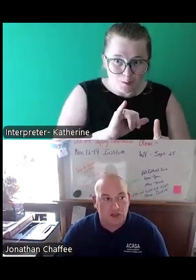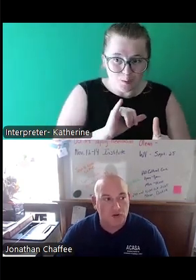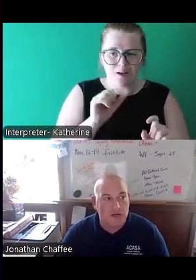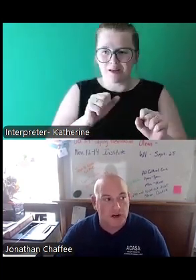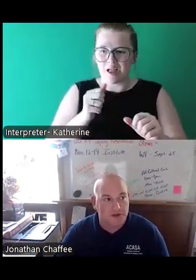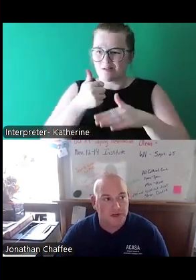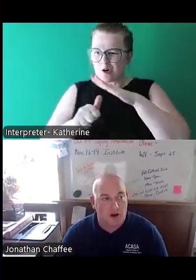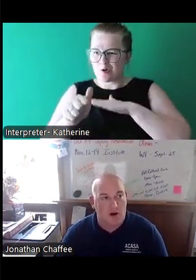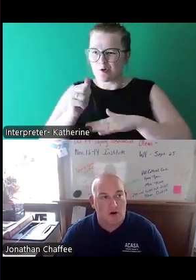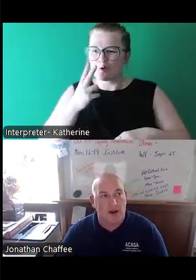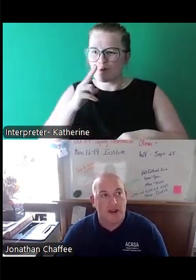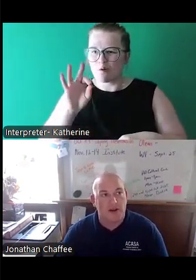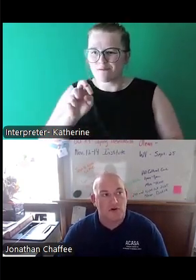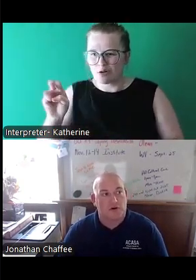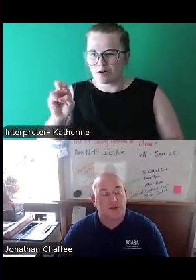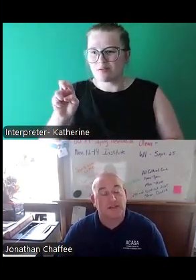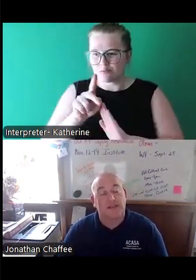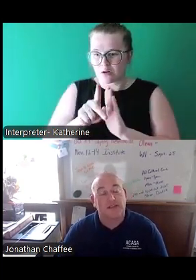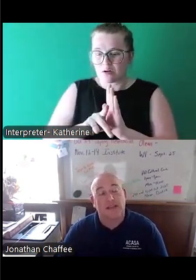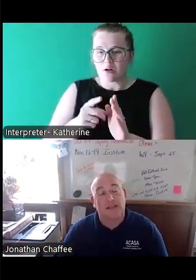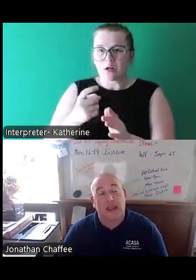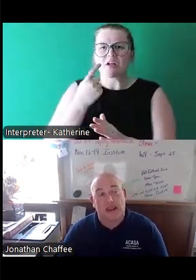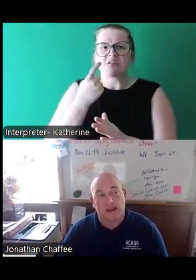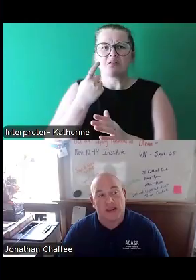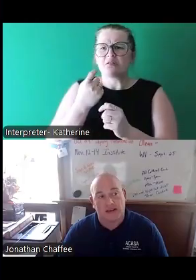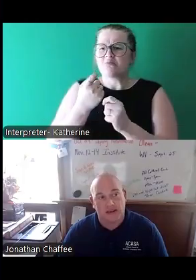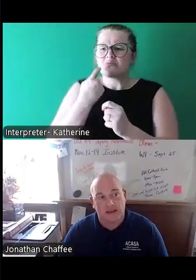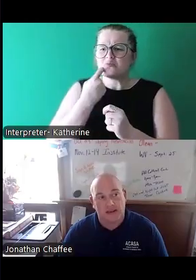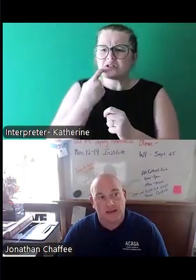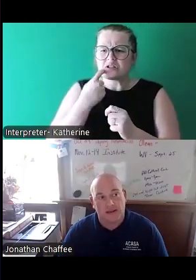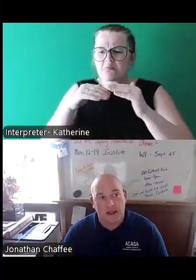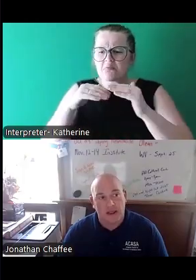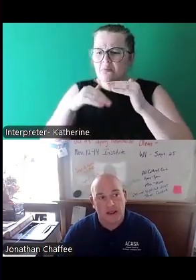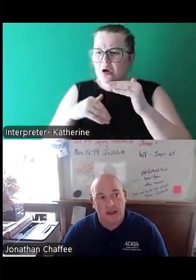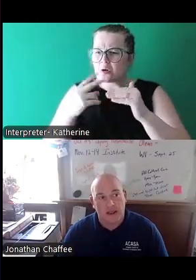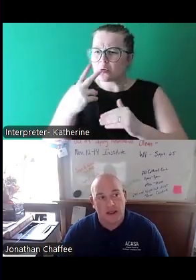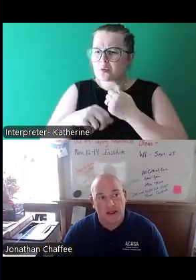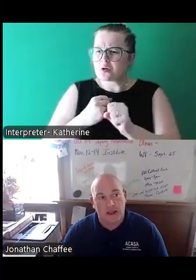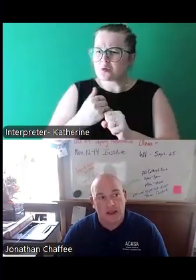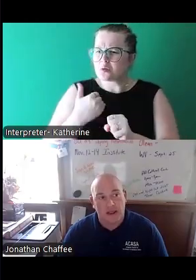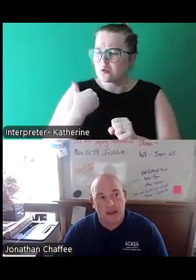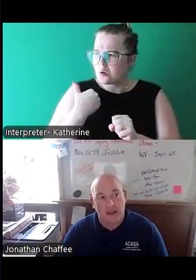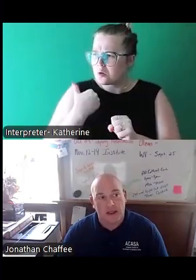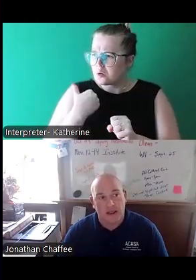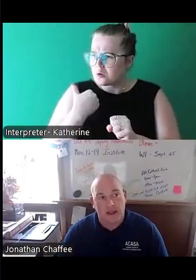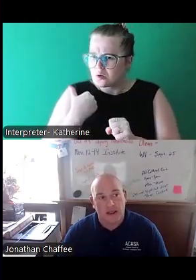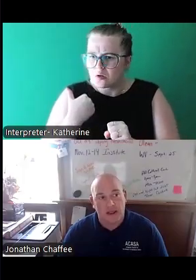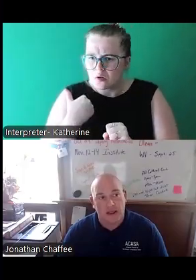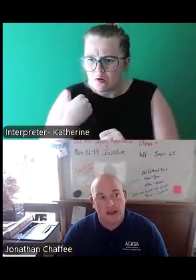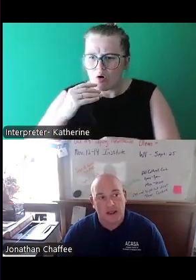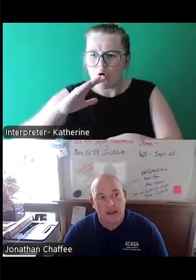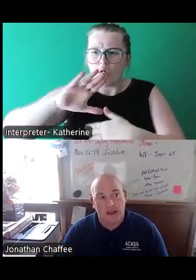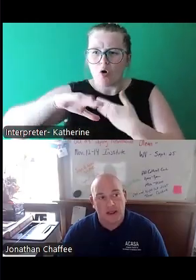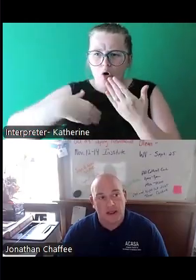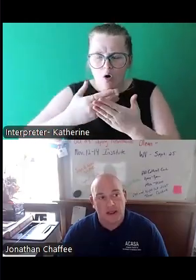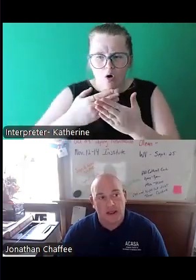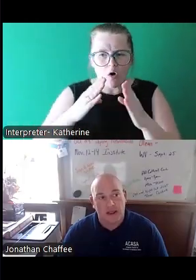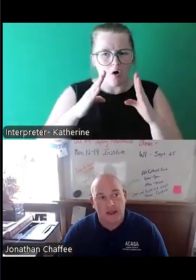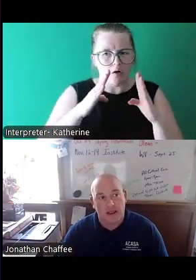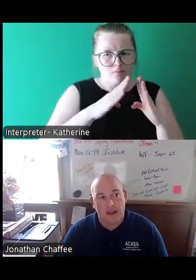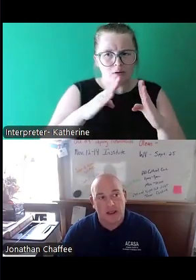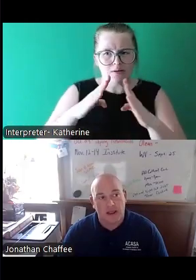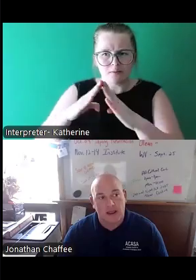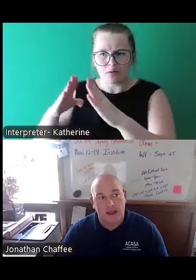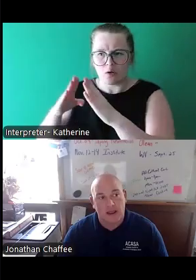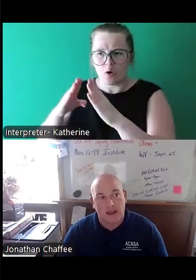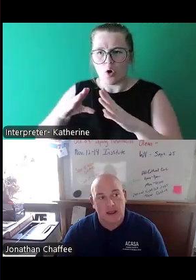just 2 years ago in New York State, all municipality owned